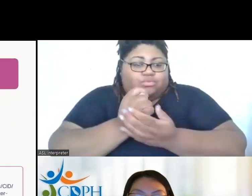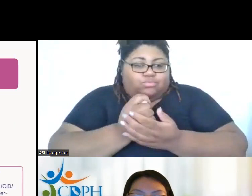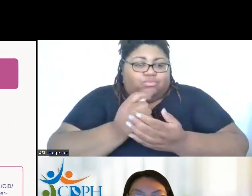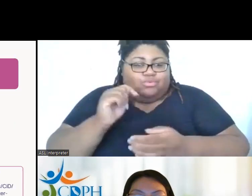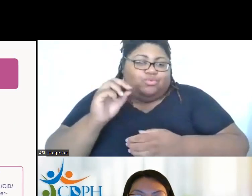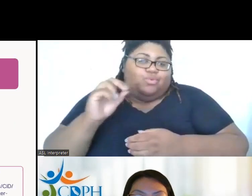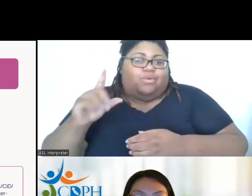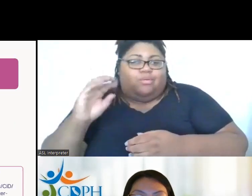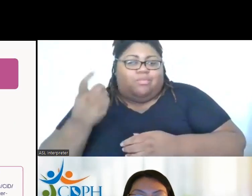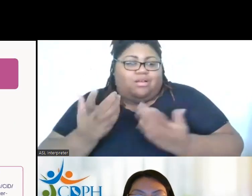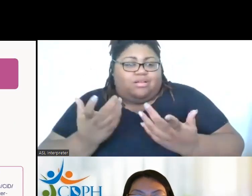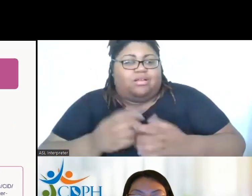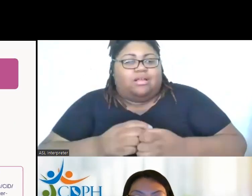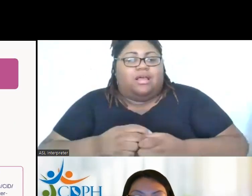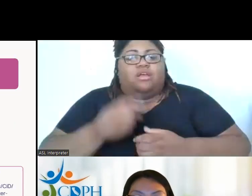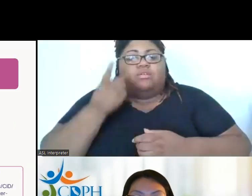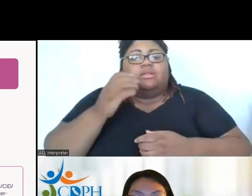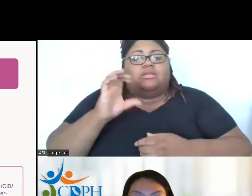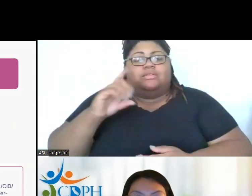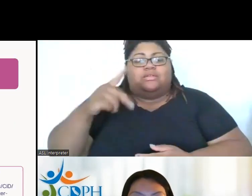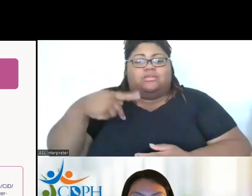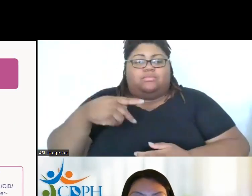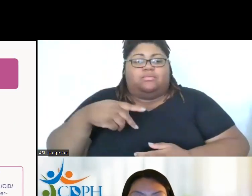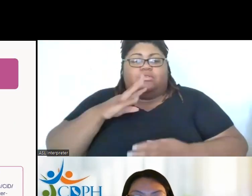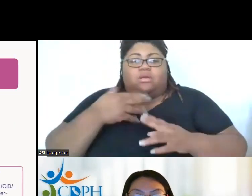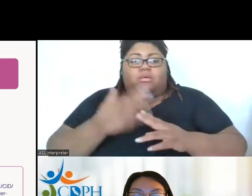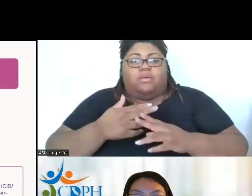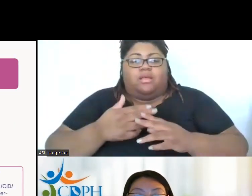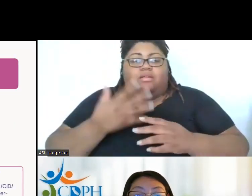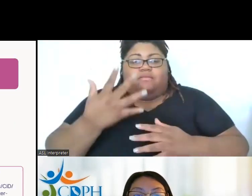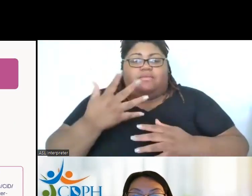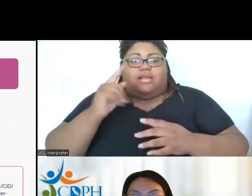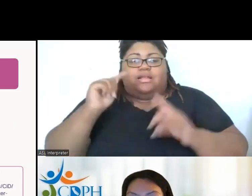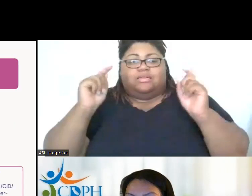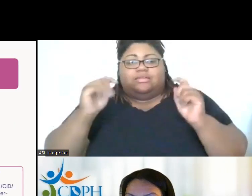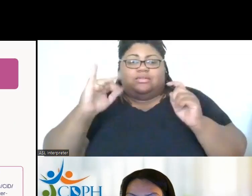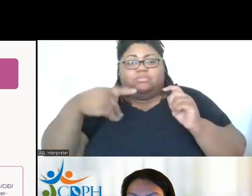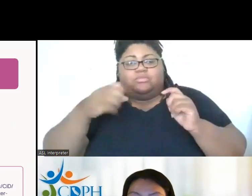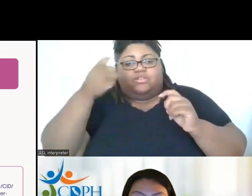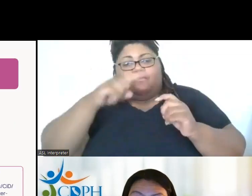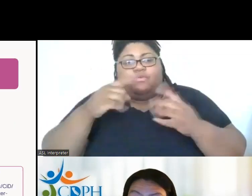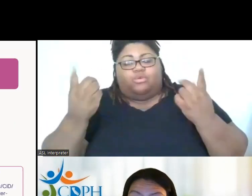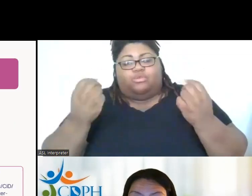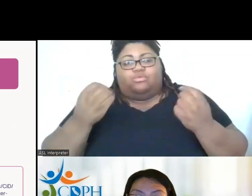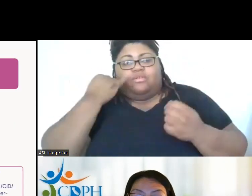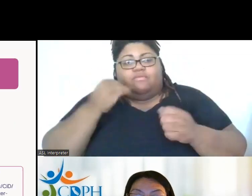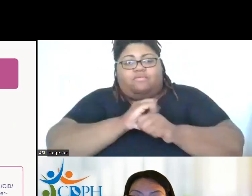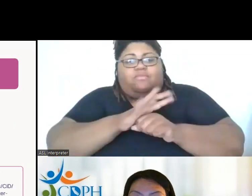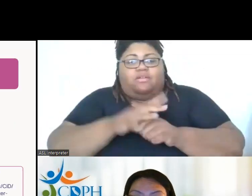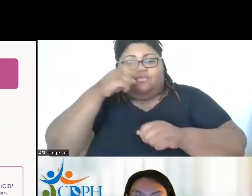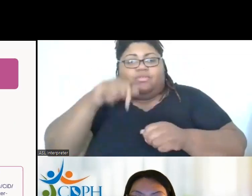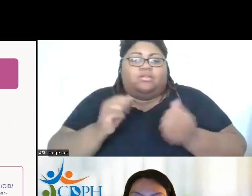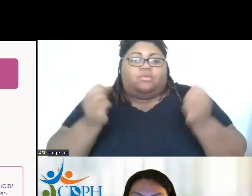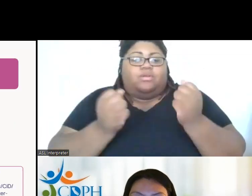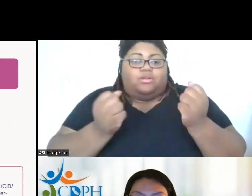seen CDPH's top 5 tips to prevent winter viruses. And again, treatment is part of it, but